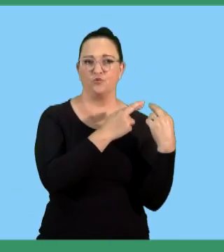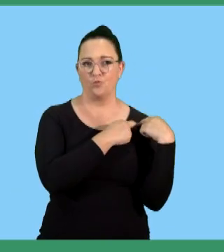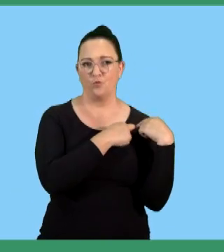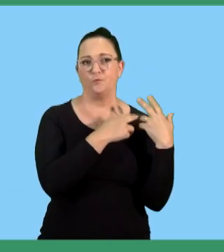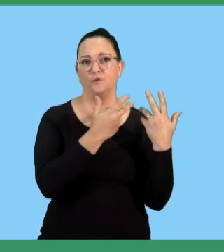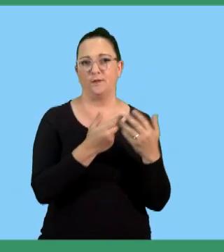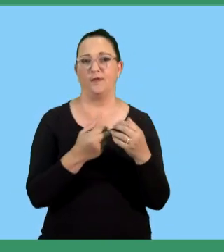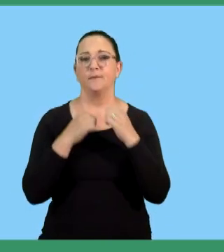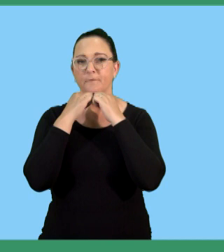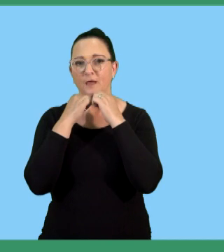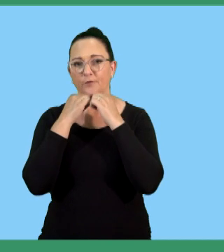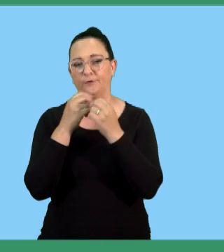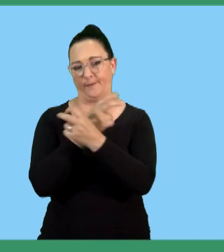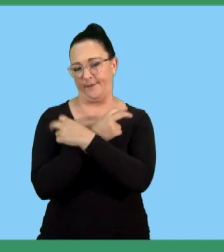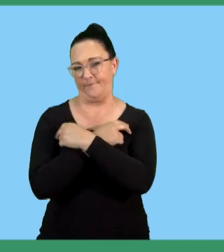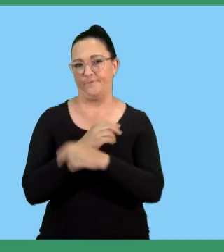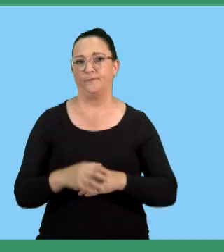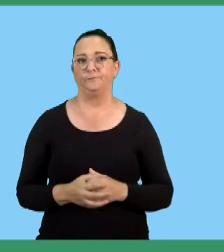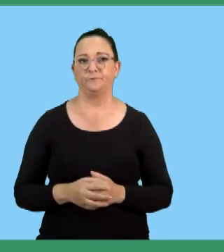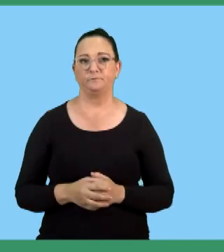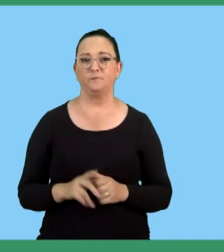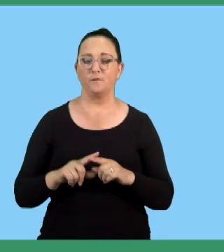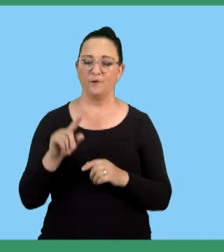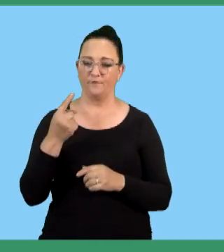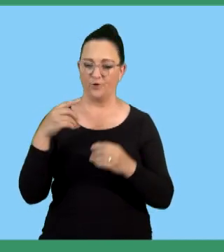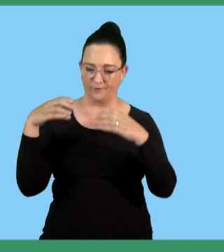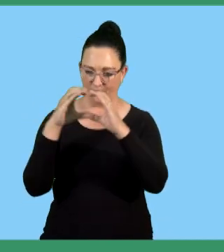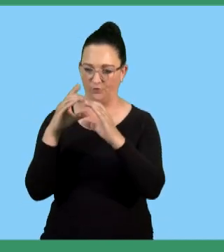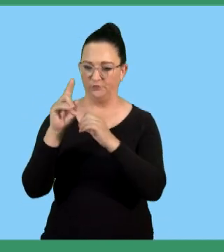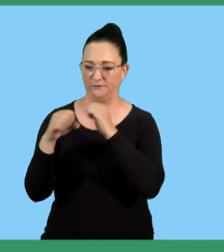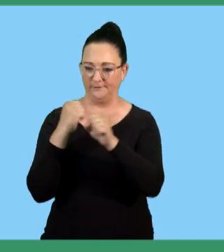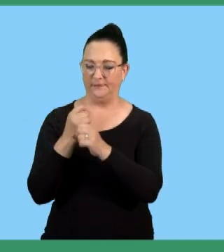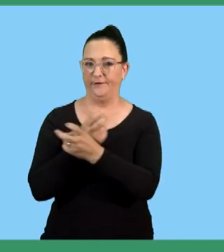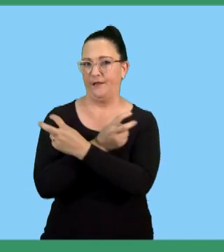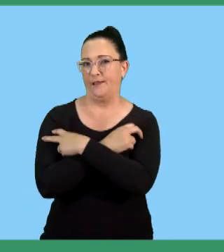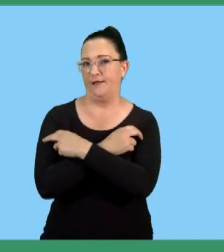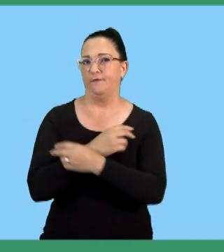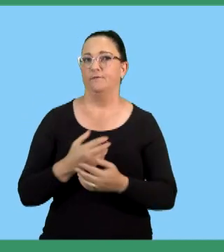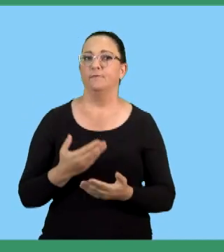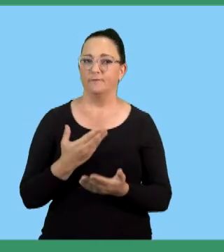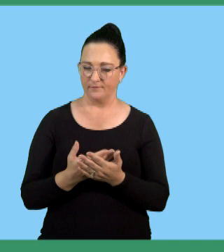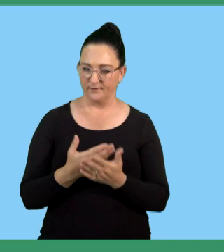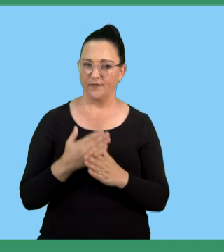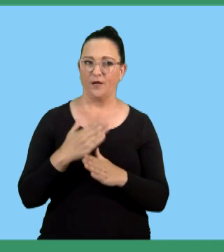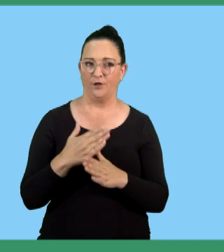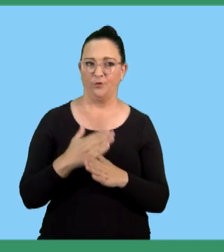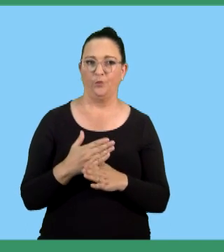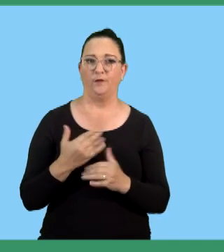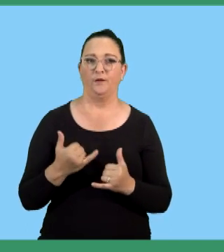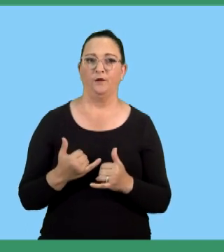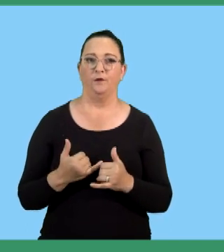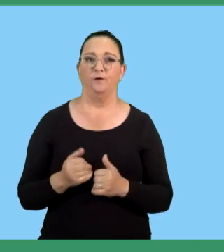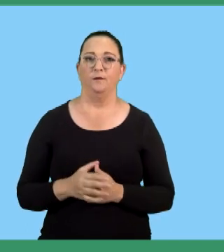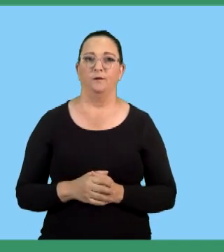parental leave. Right, now let's go through the annual leave. Right, workers are entitled, but let me pause for now. Let's go